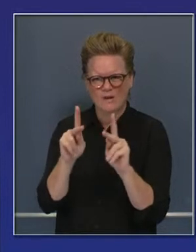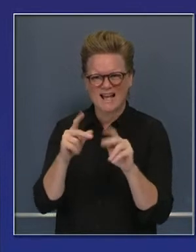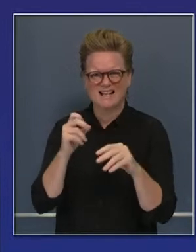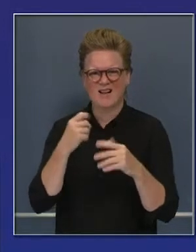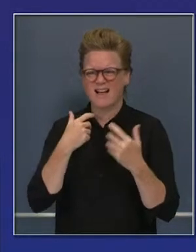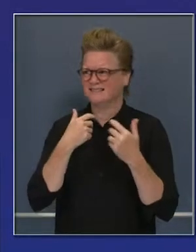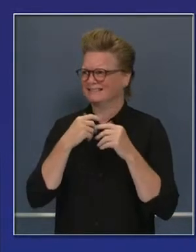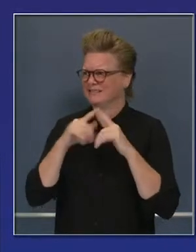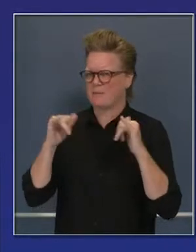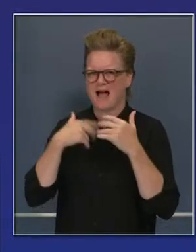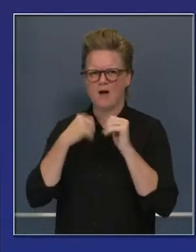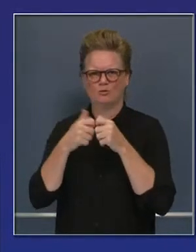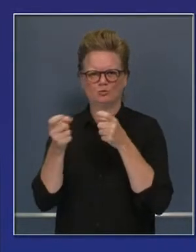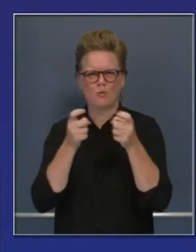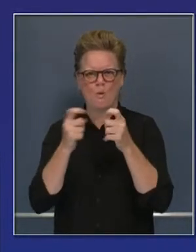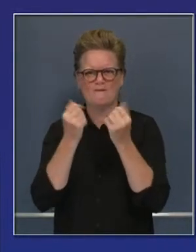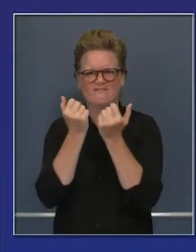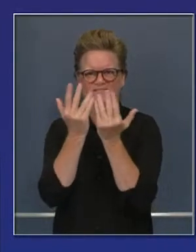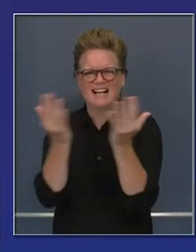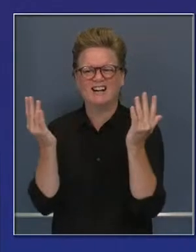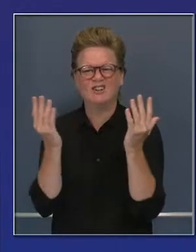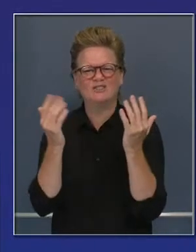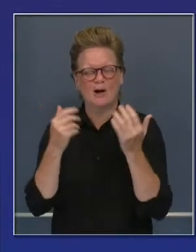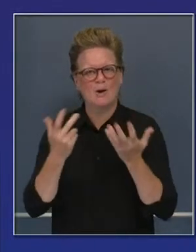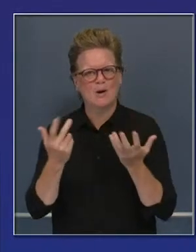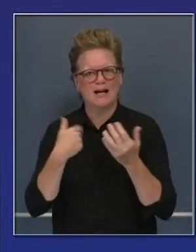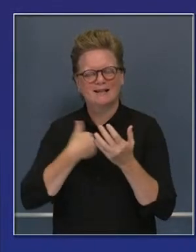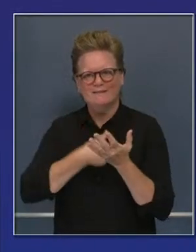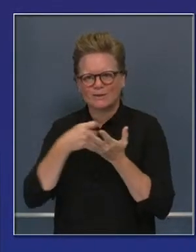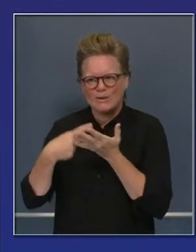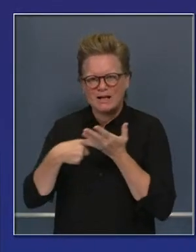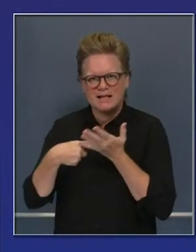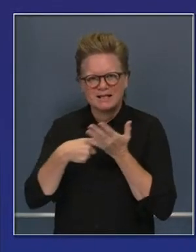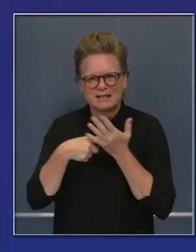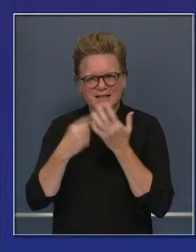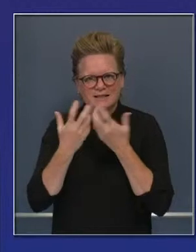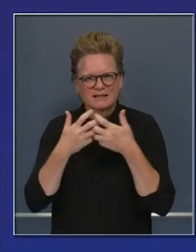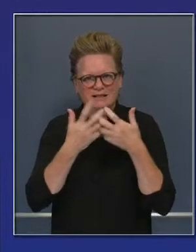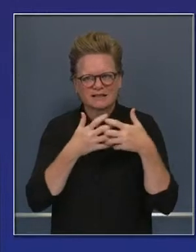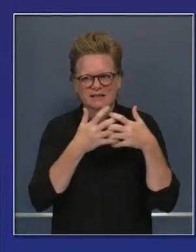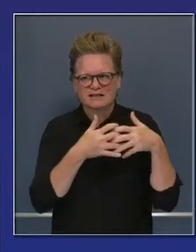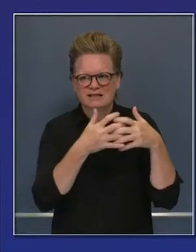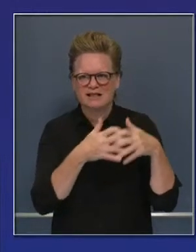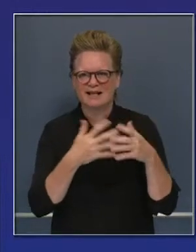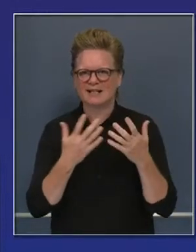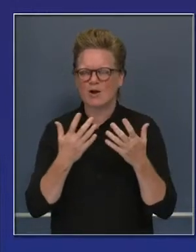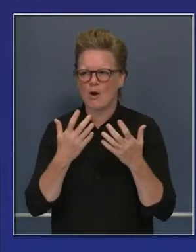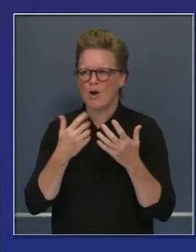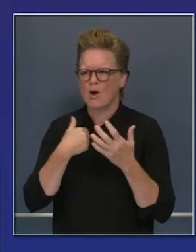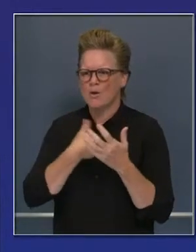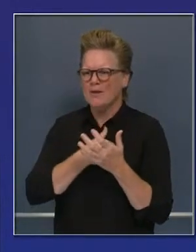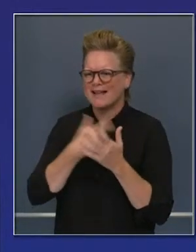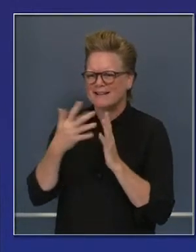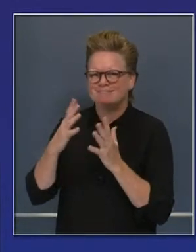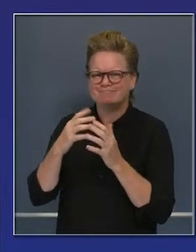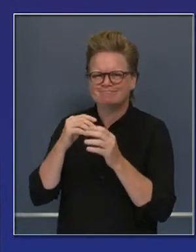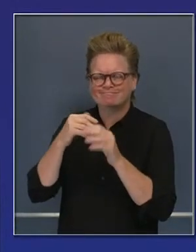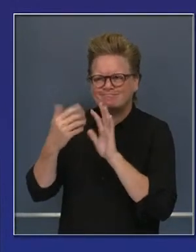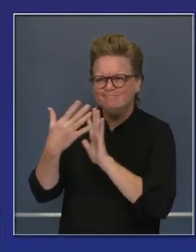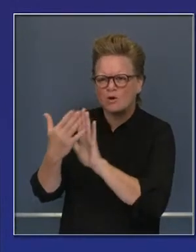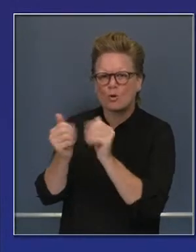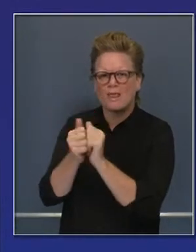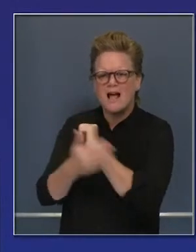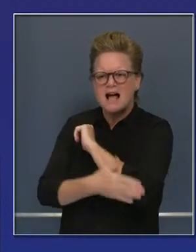of fires. But we also have different protocols and partnerships with the counties on making sure those that are impacted have